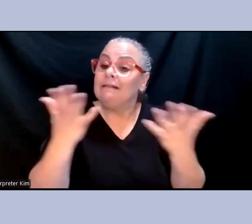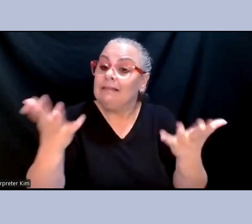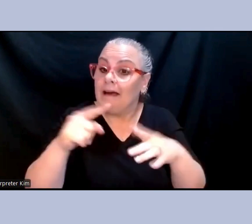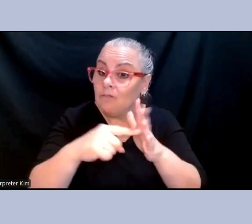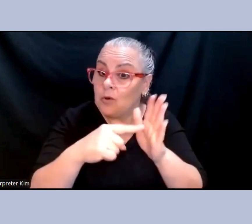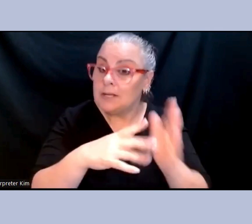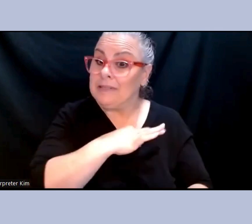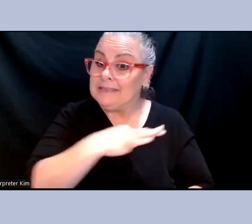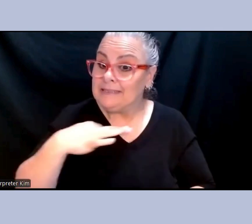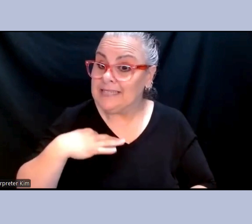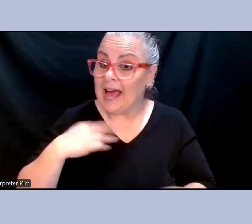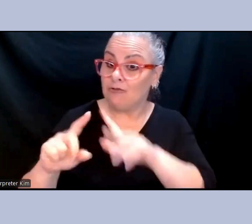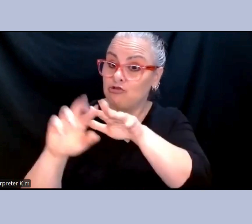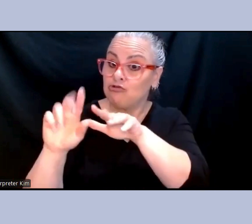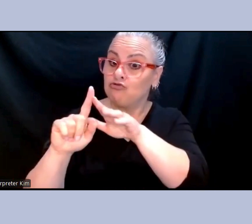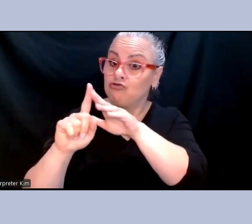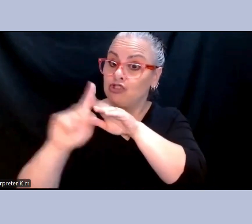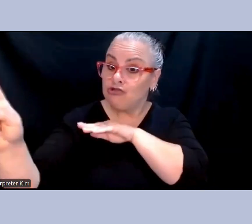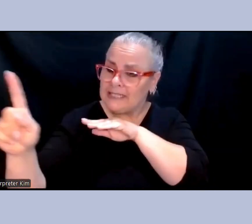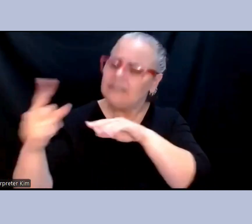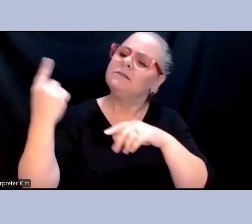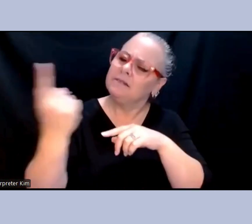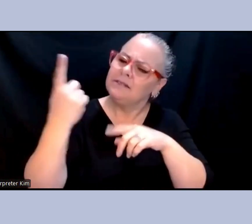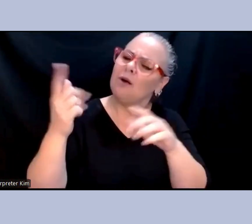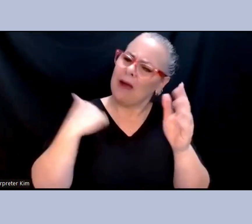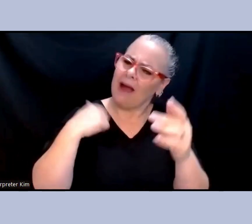retreat or work-sponsored events.